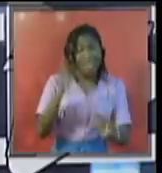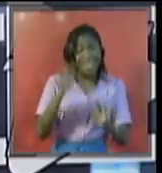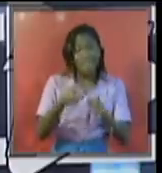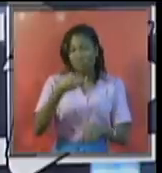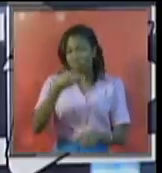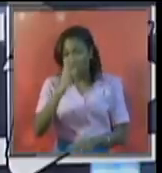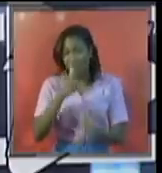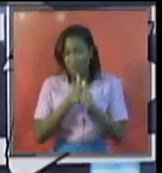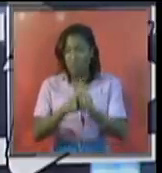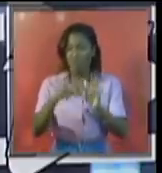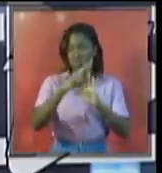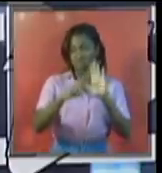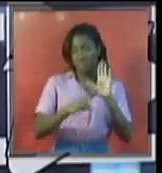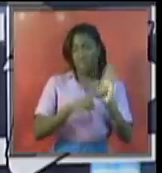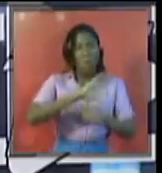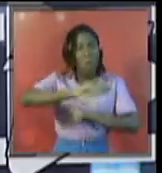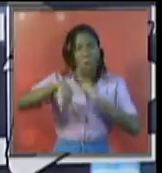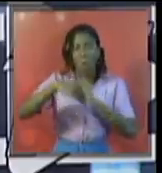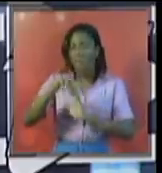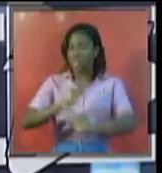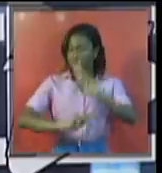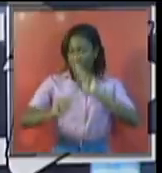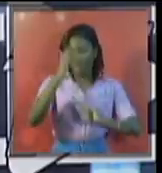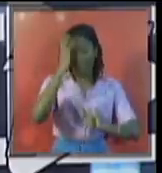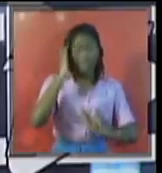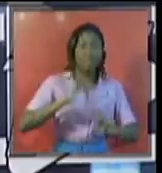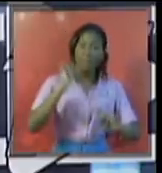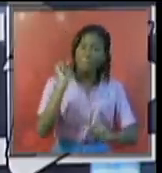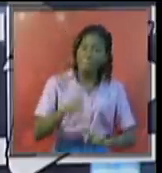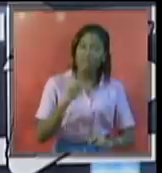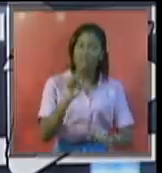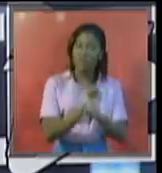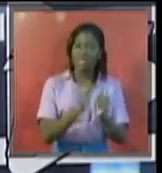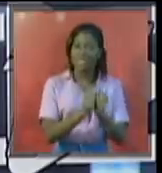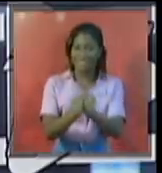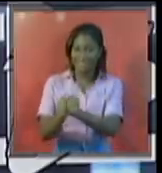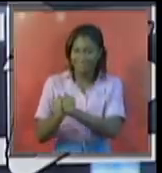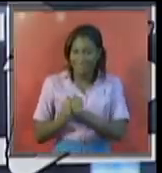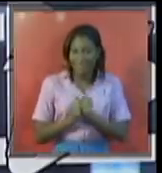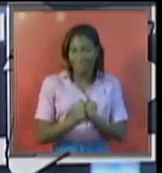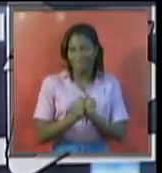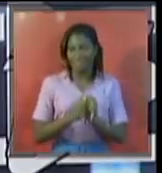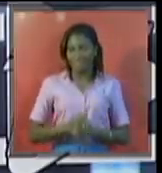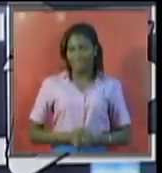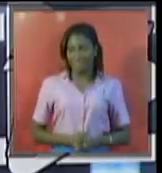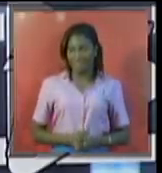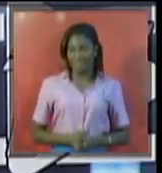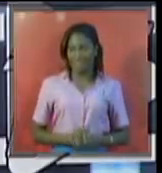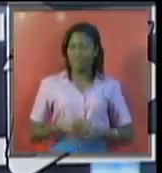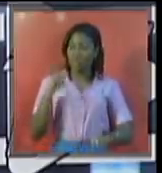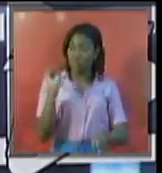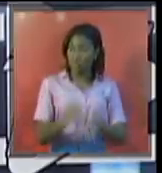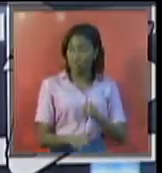vast majority. Nearly everybody needs to cooperate because we have such an interconnected community. So